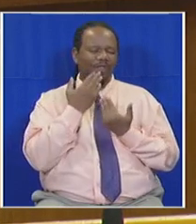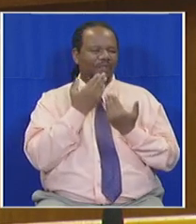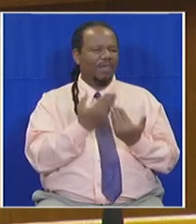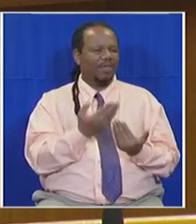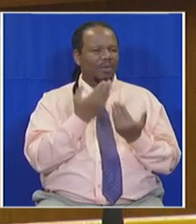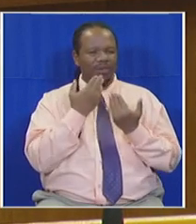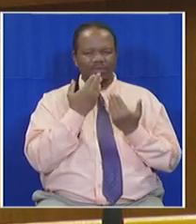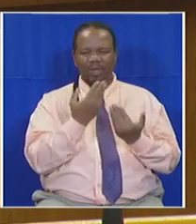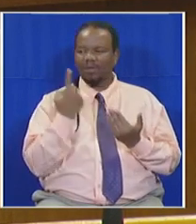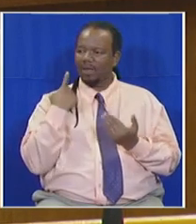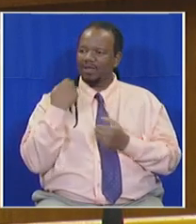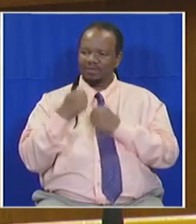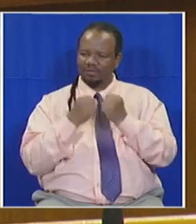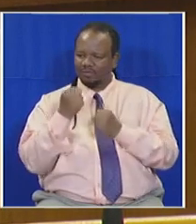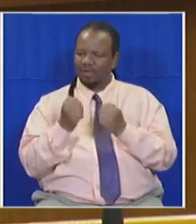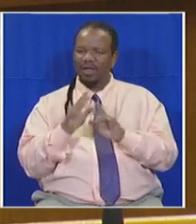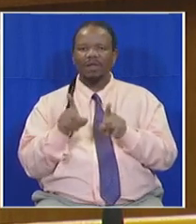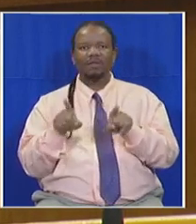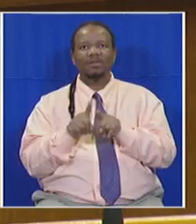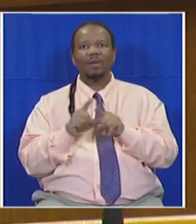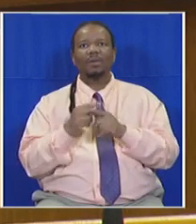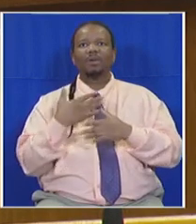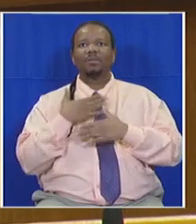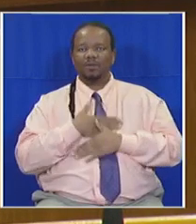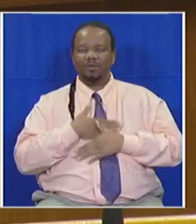the past year. It has been my pleasure to serve with you.